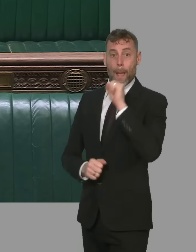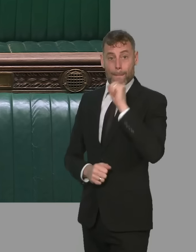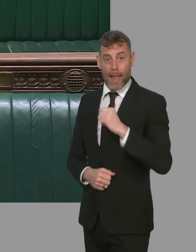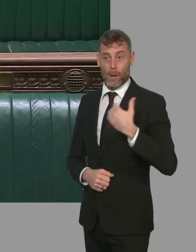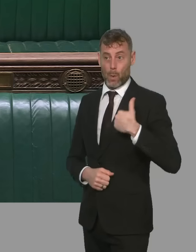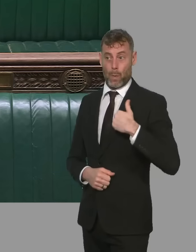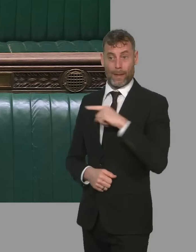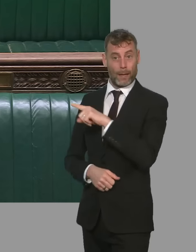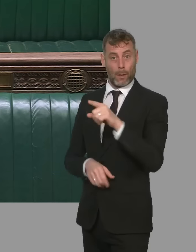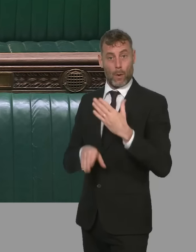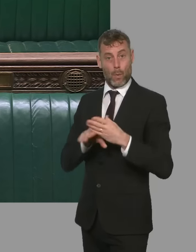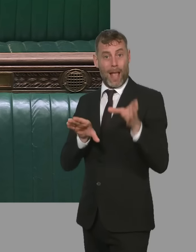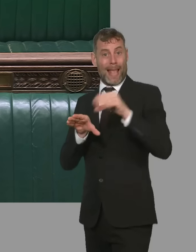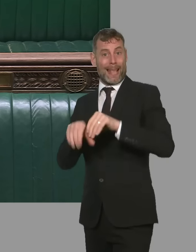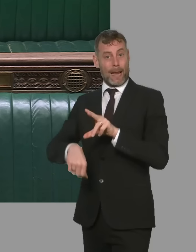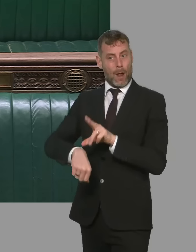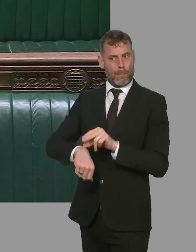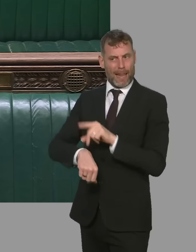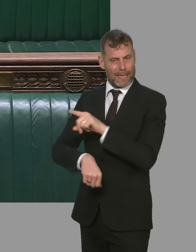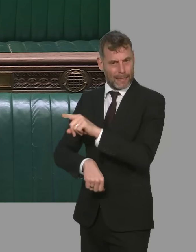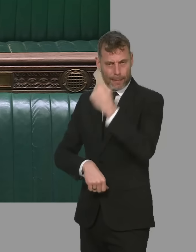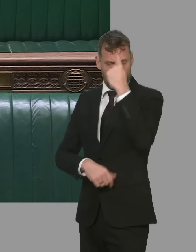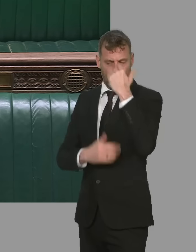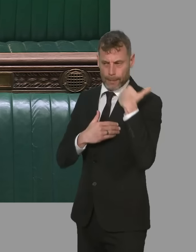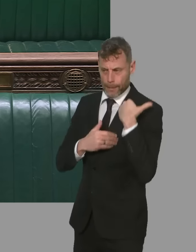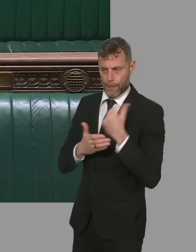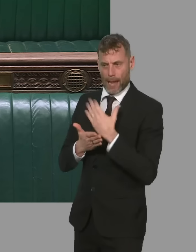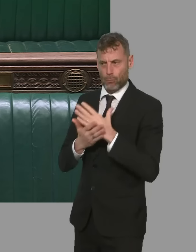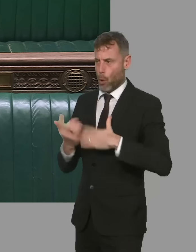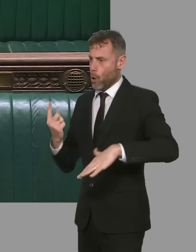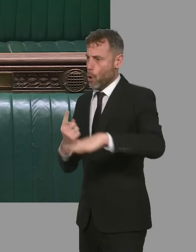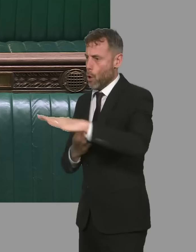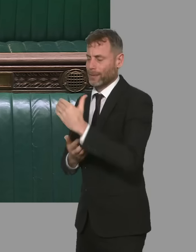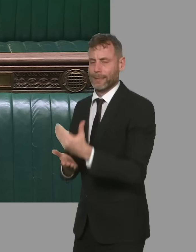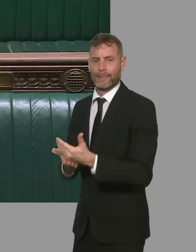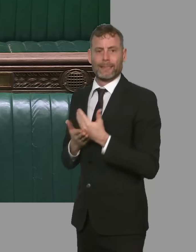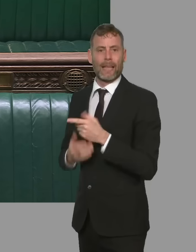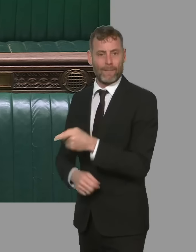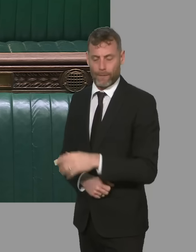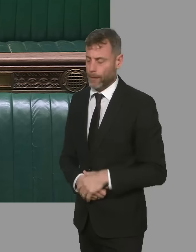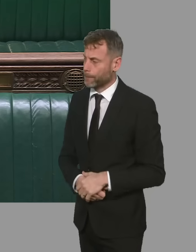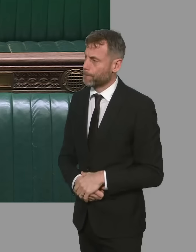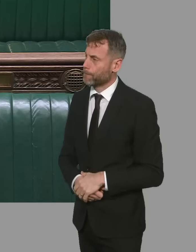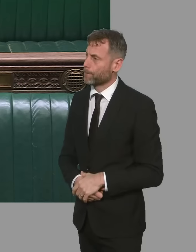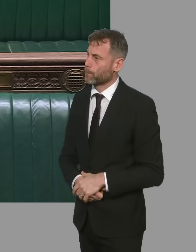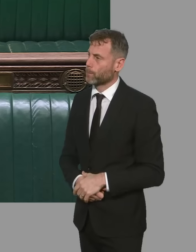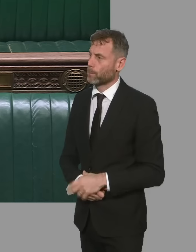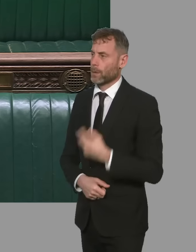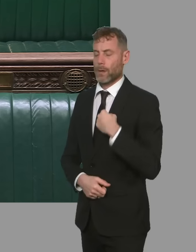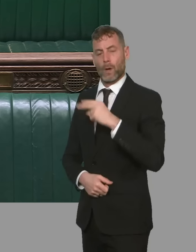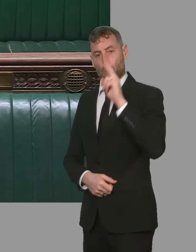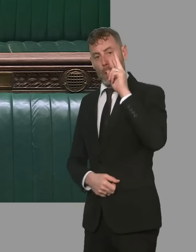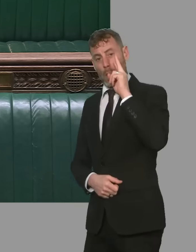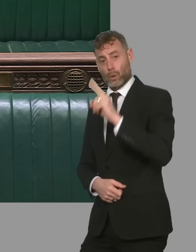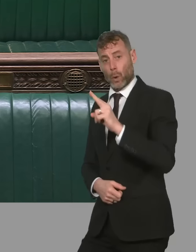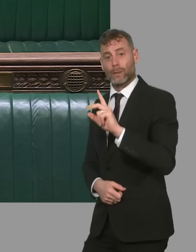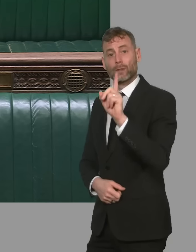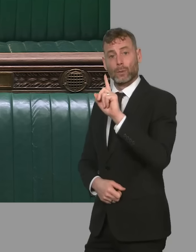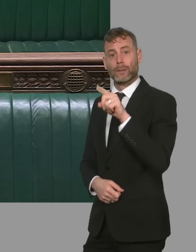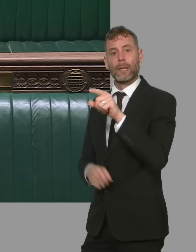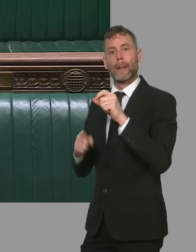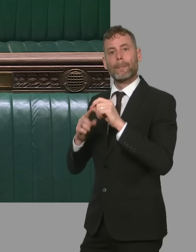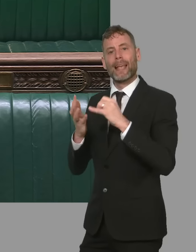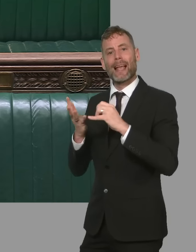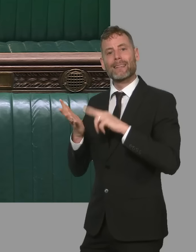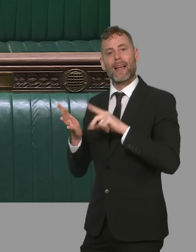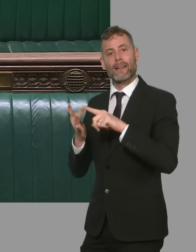safe. I know the PSNI purchased the site in the honourable member's constituency last year. He will obviously know that policing and justice is devolved, so the next steps